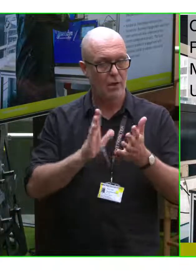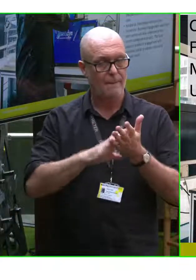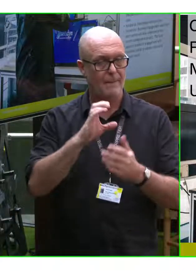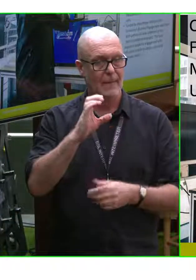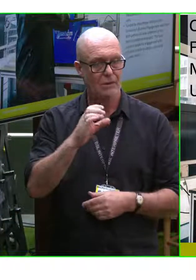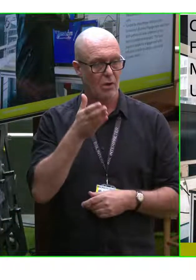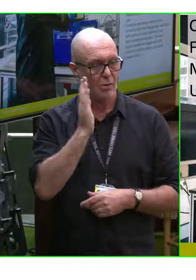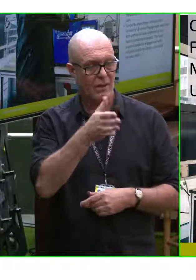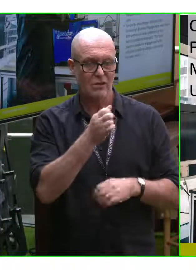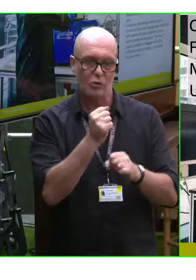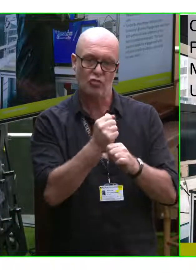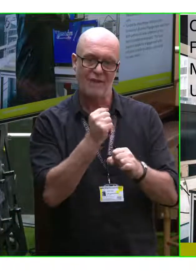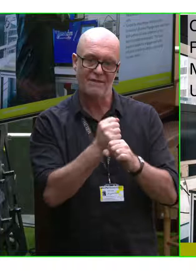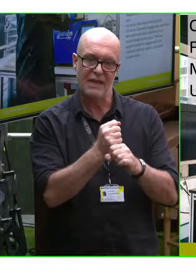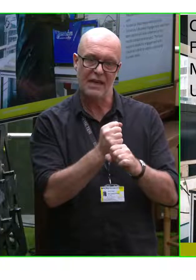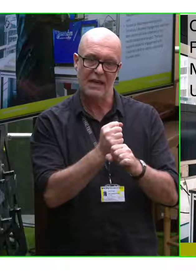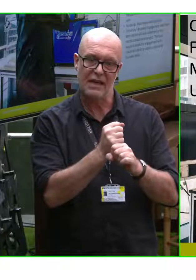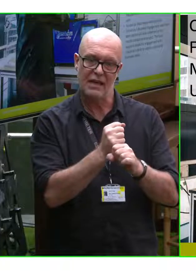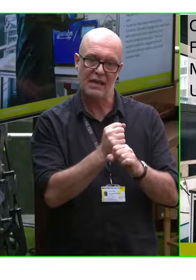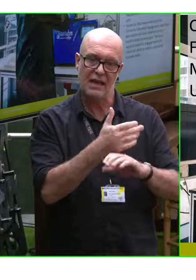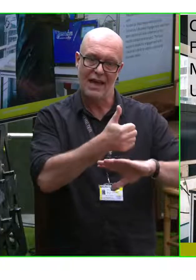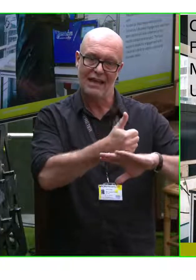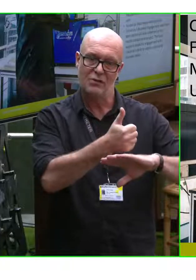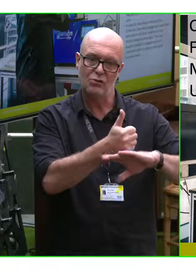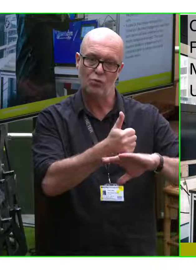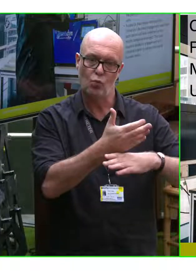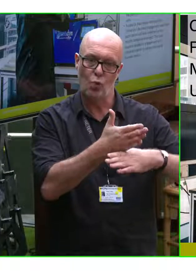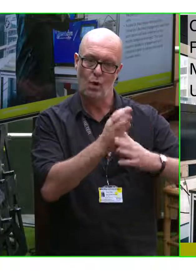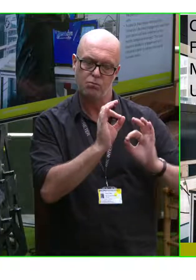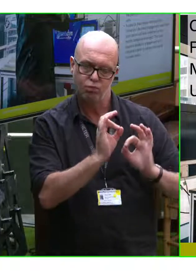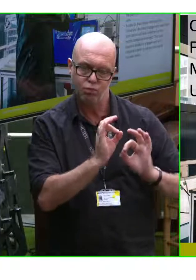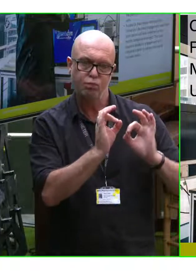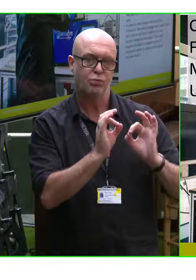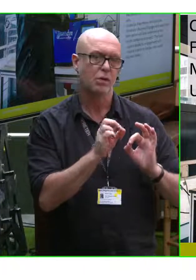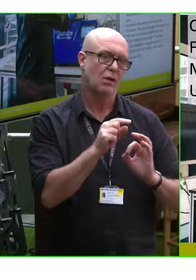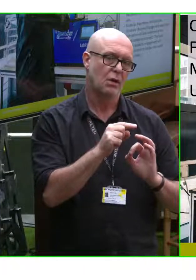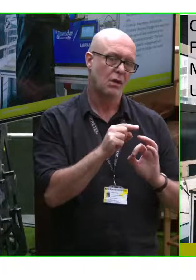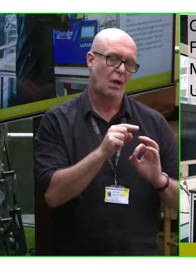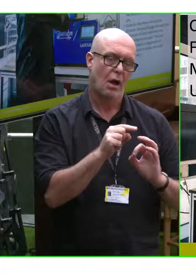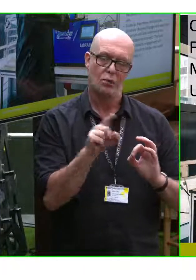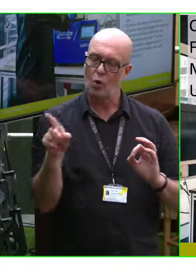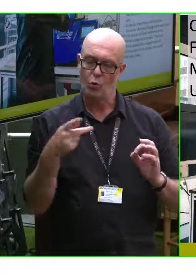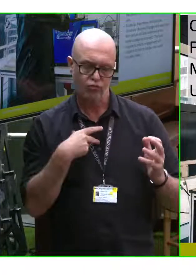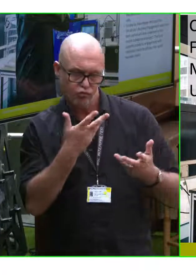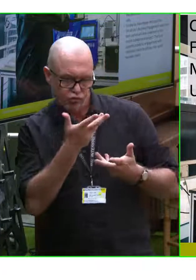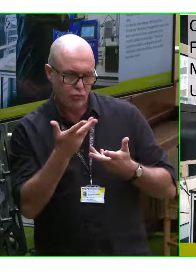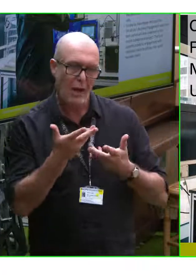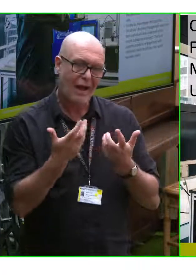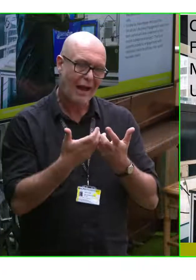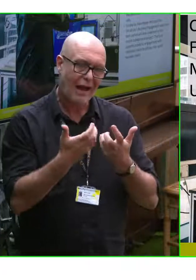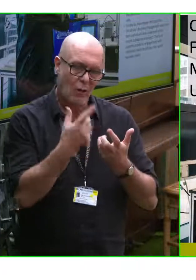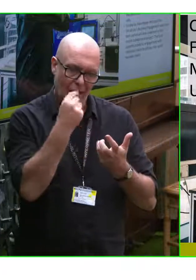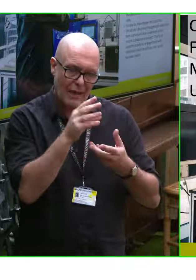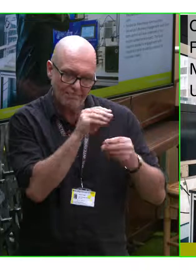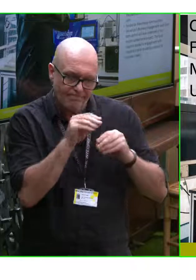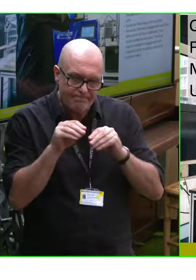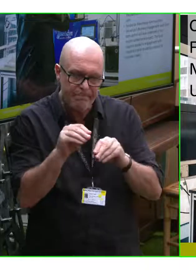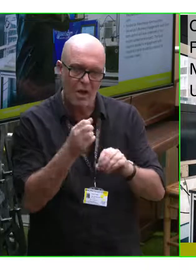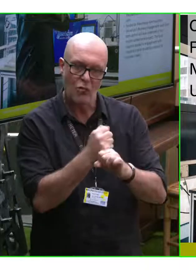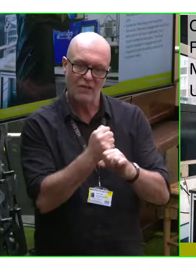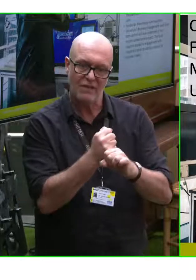Graphene Institute, they've done some fantastic work with them. We've looked at that opportunity for them to introduce graphene into, it